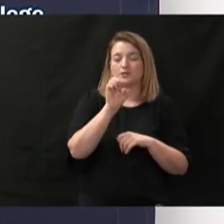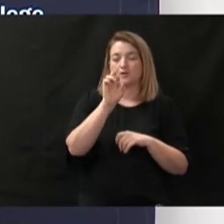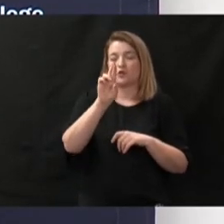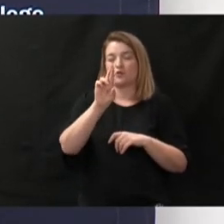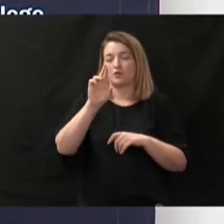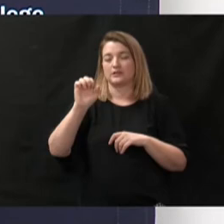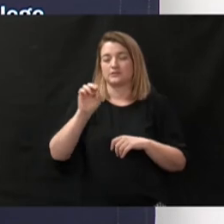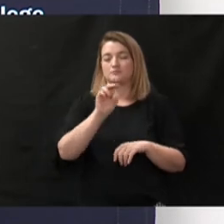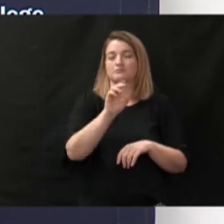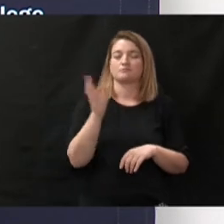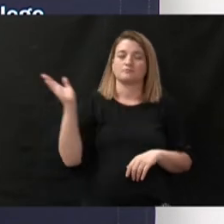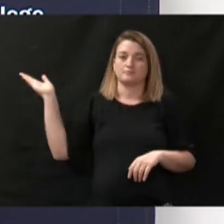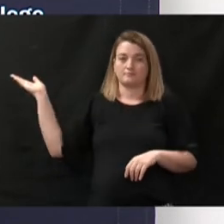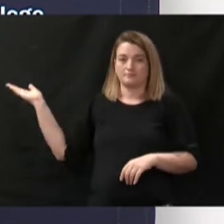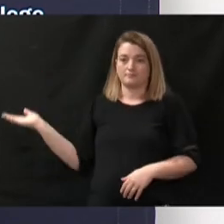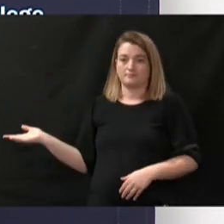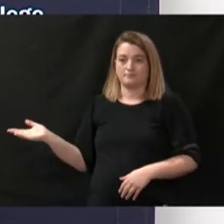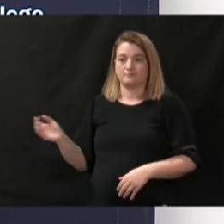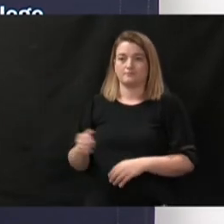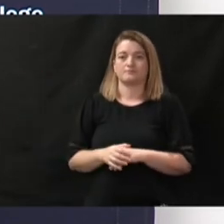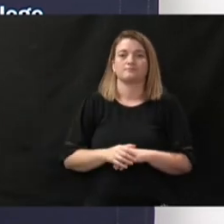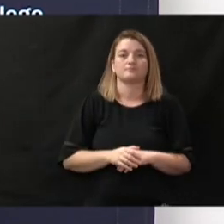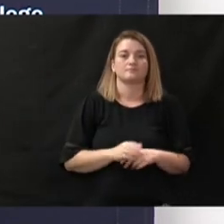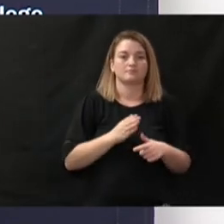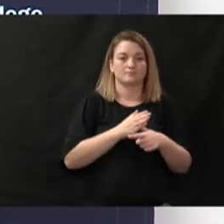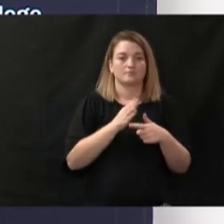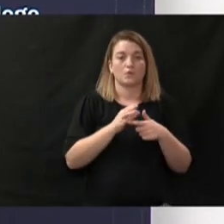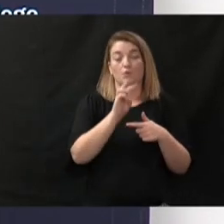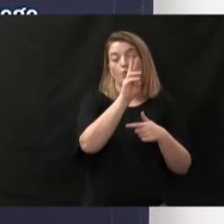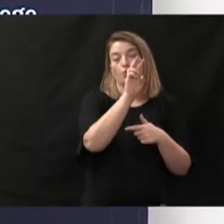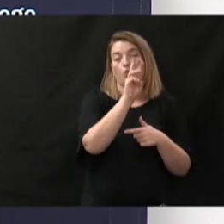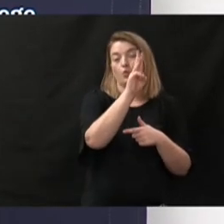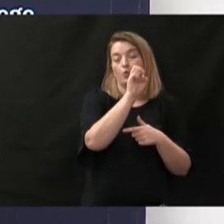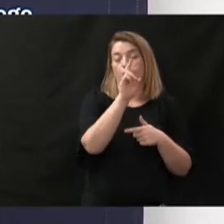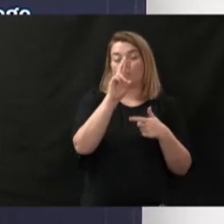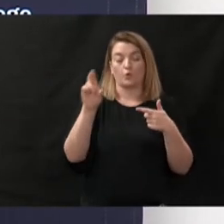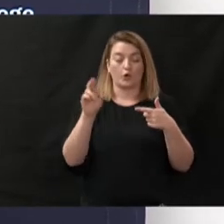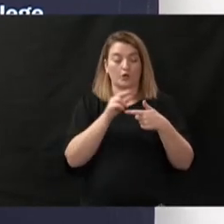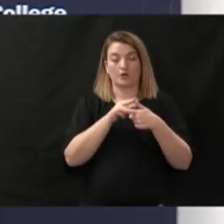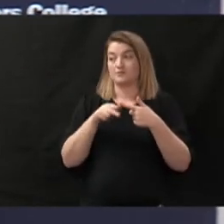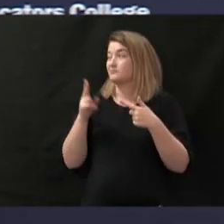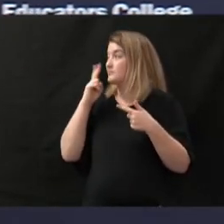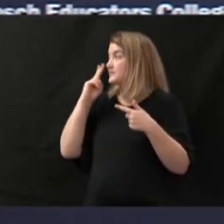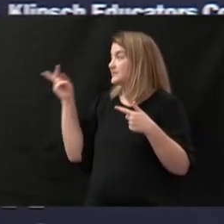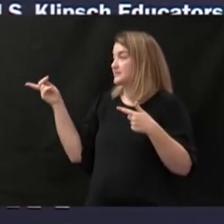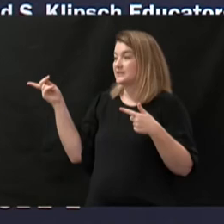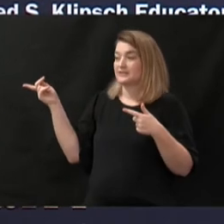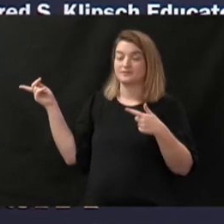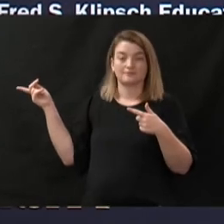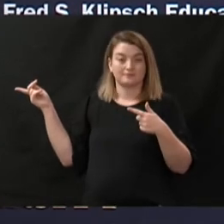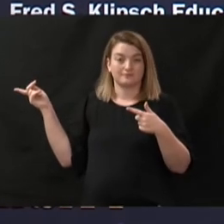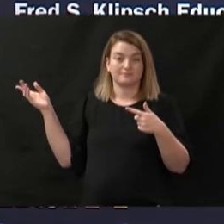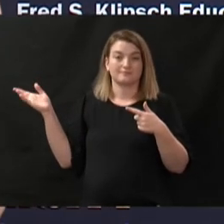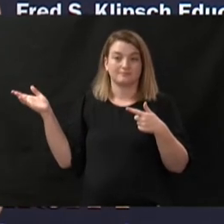W-E-R-E, were. Now, open your eyes and skywrite it and tell me which one gives you more of a picture in your brain.